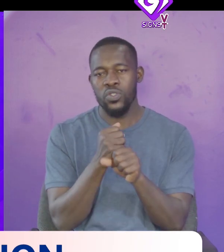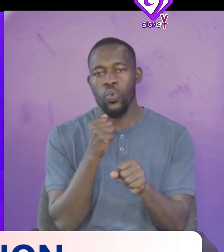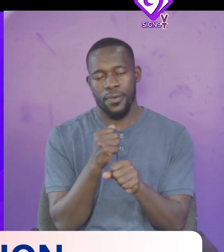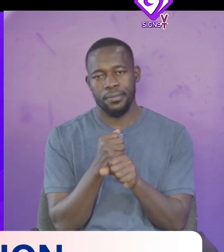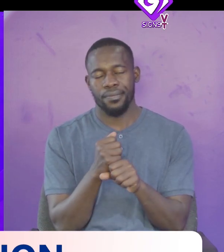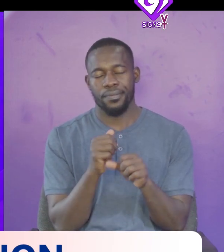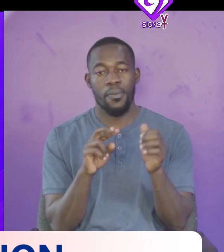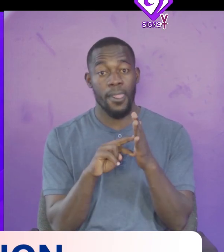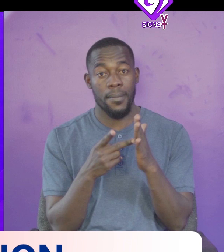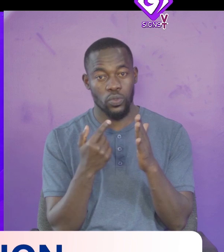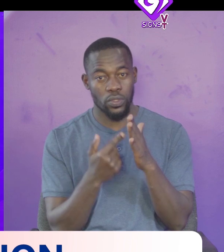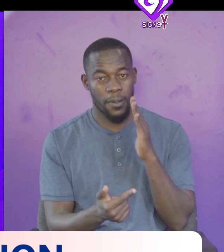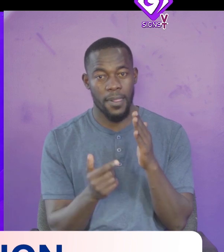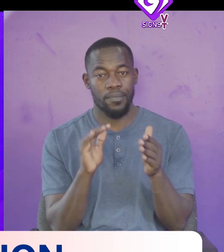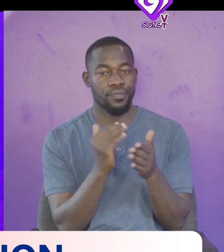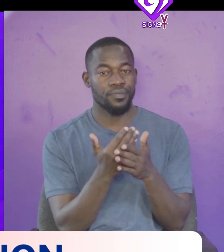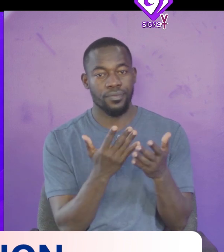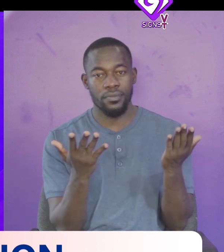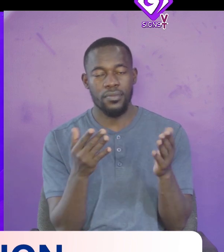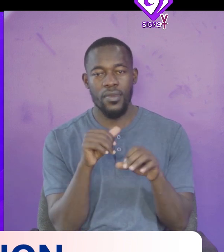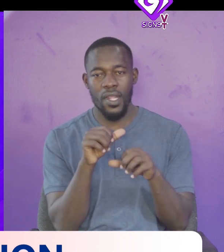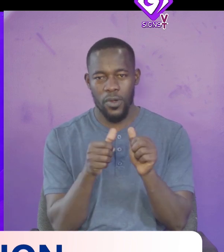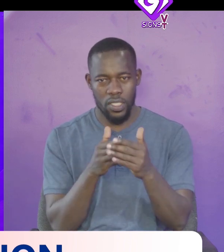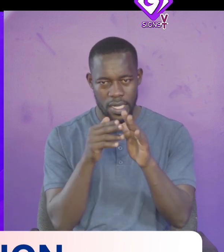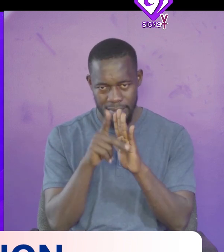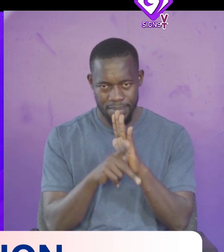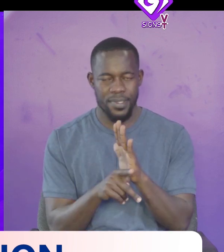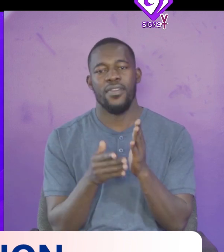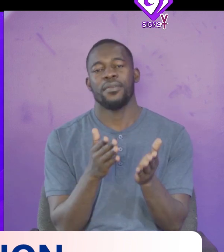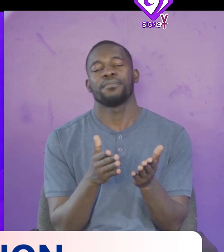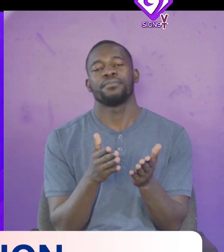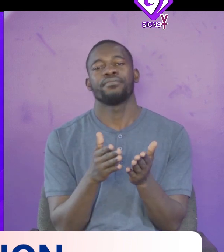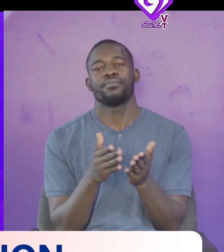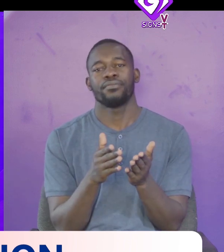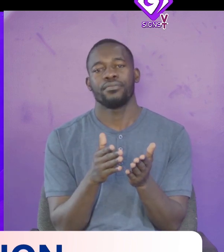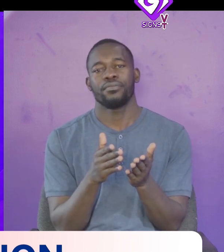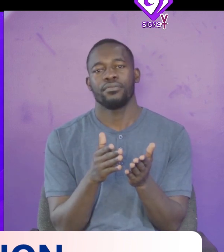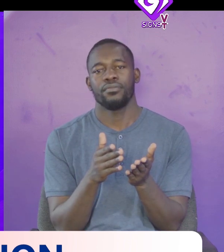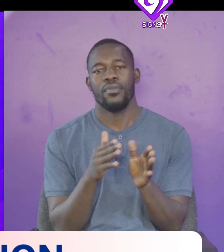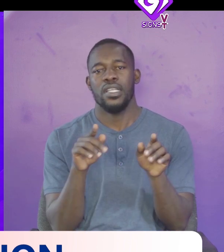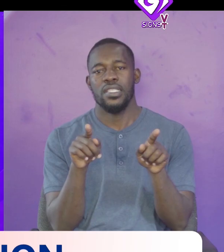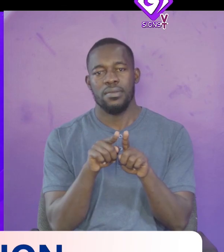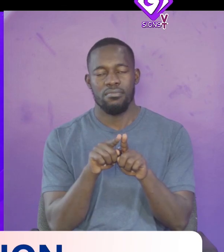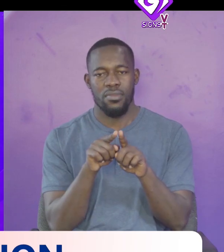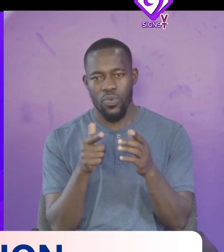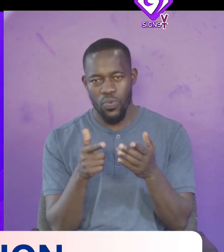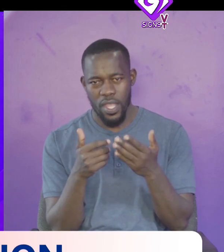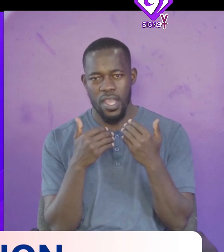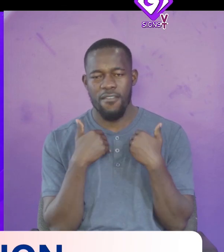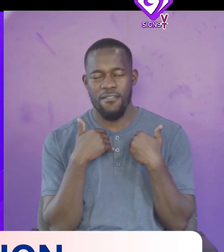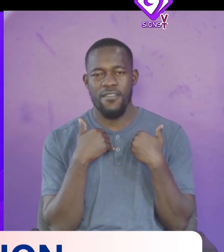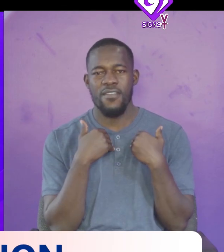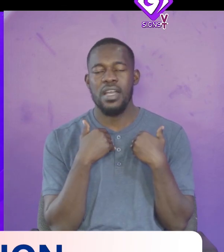means there is something about leadership. There is a cry, there is a thirst for